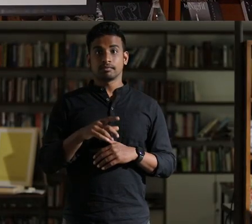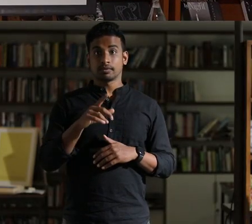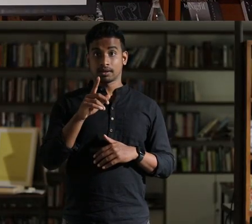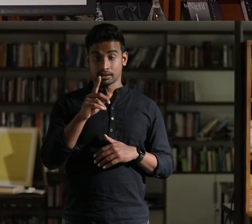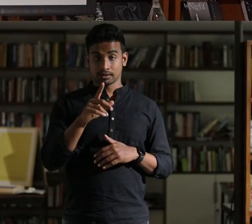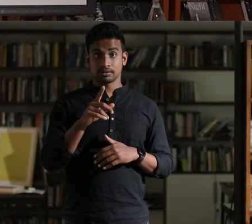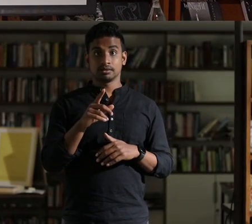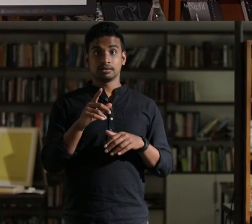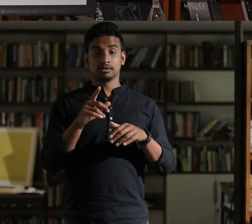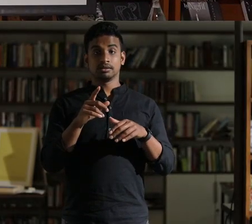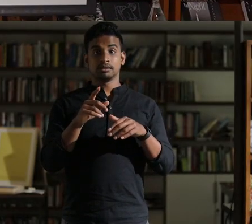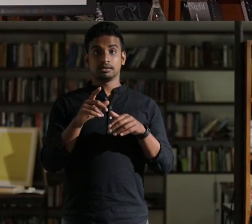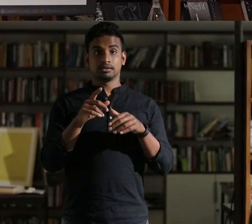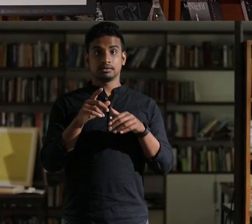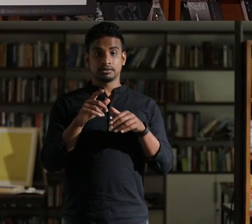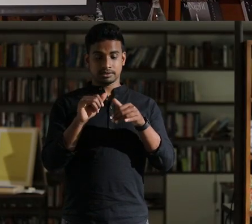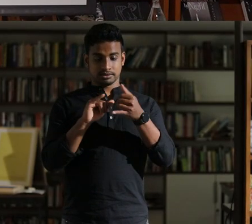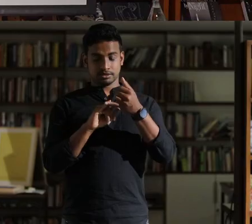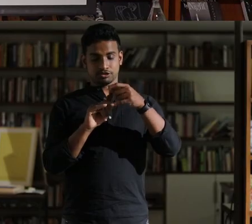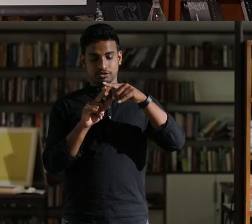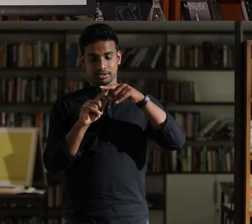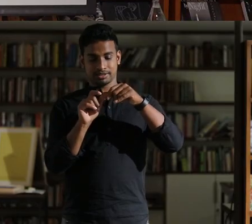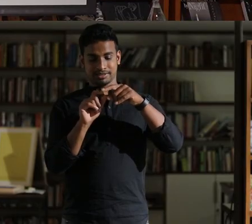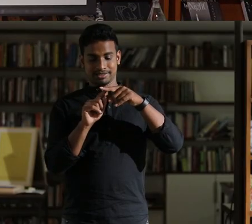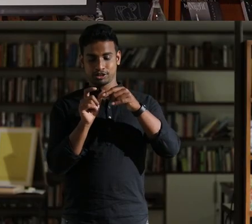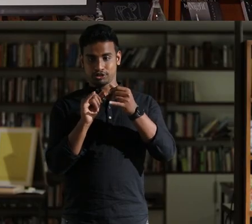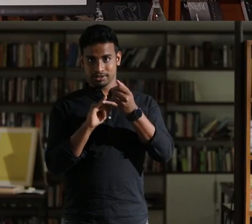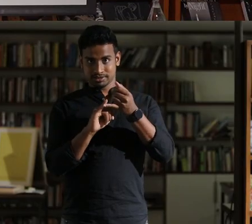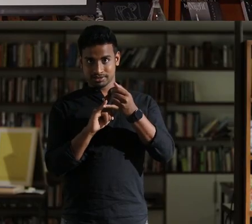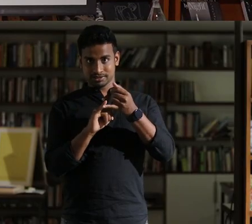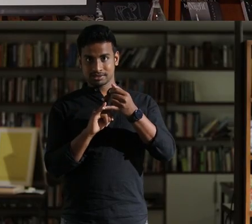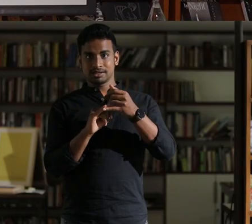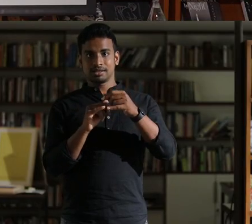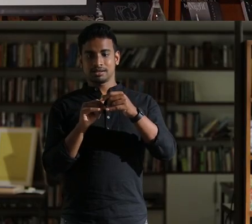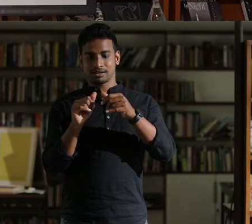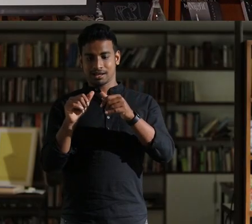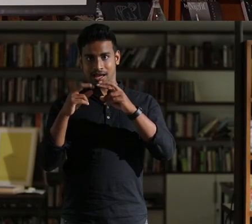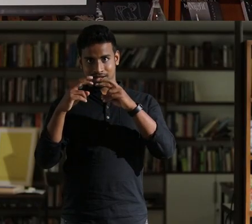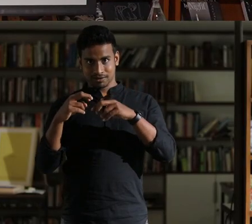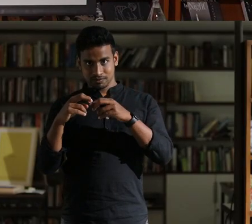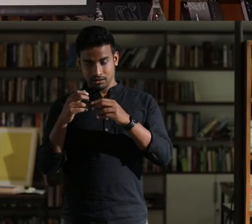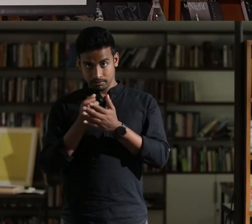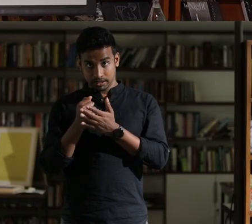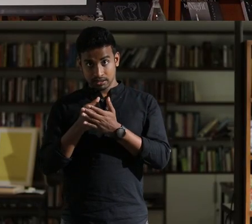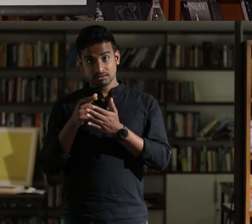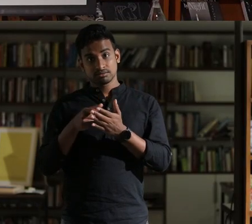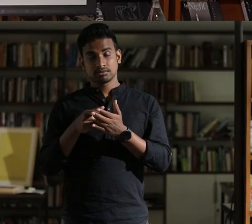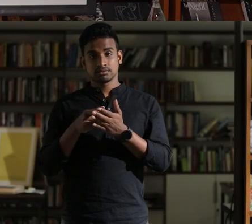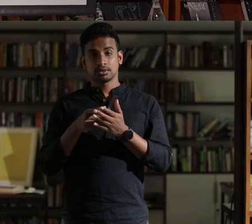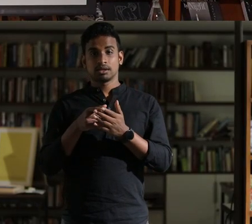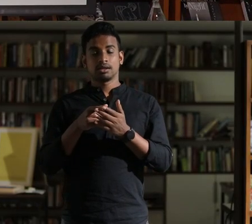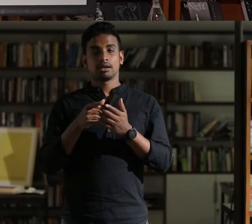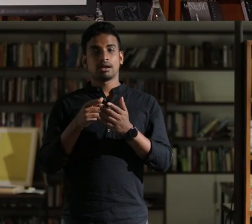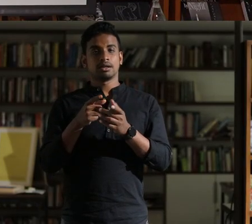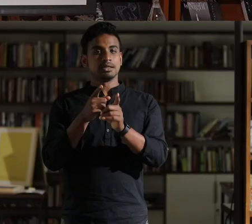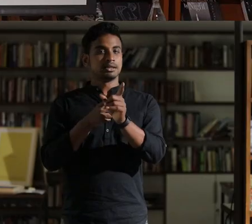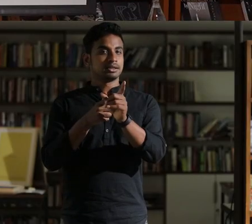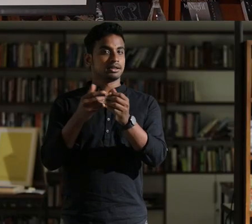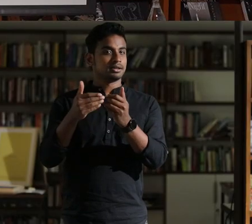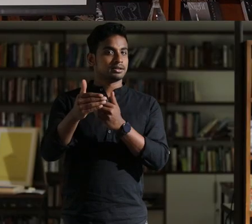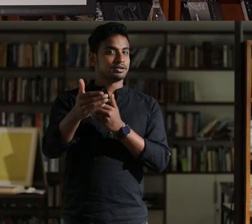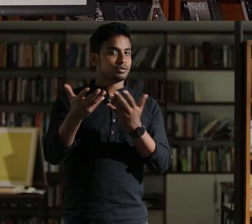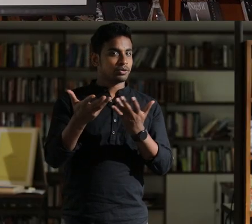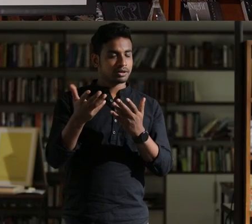practitioner is more ambiguous than ever. We must remember that. And remember that we have to push the boundaries of where an archive can